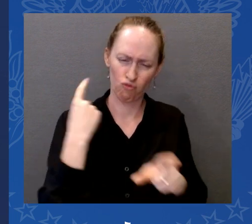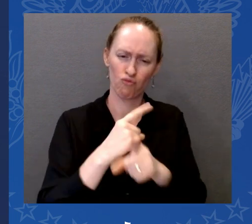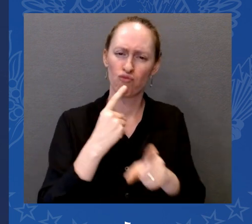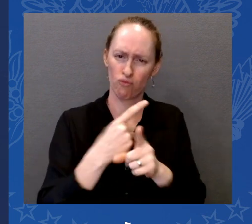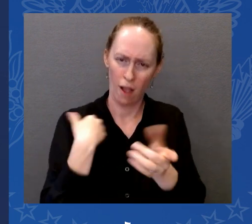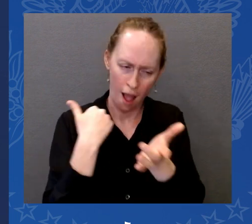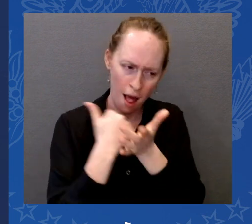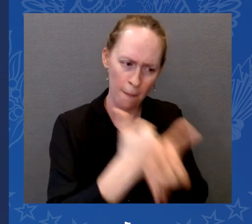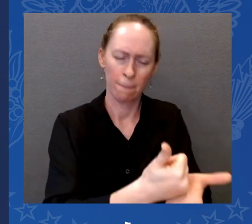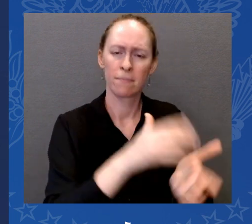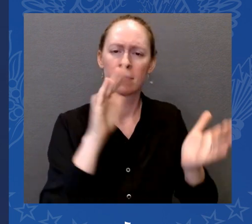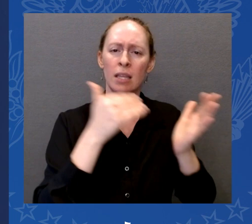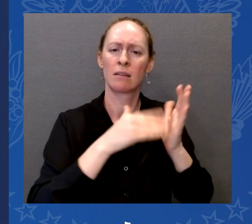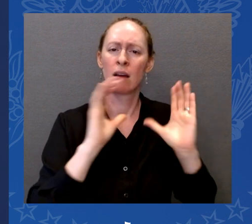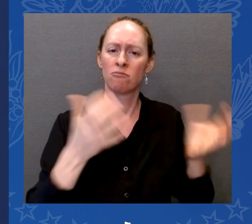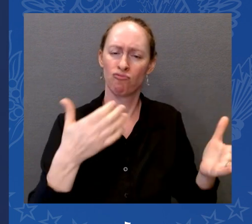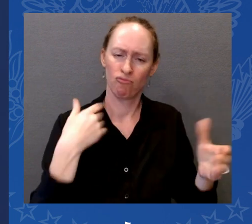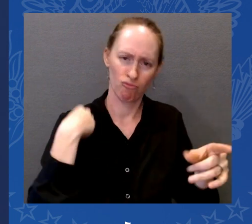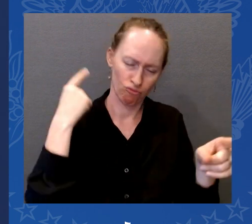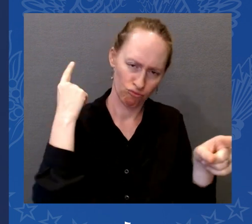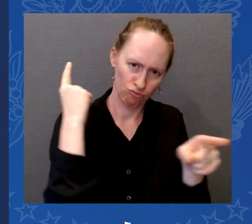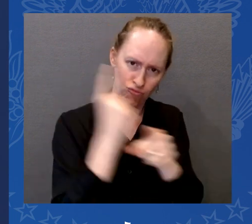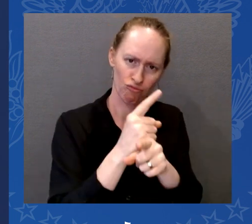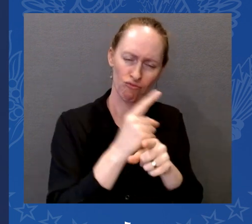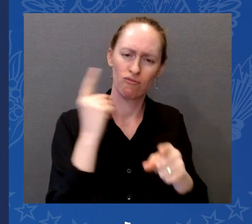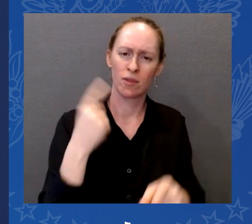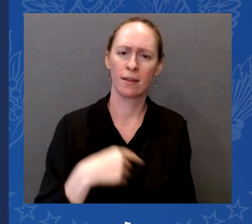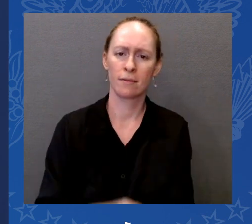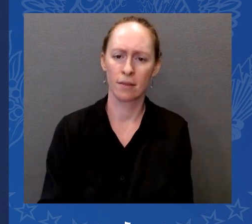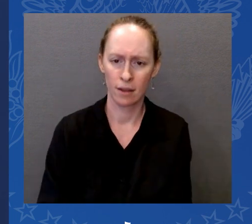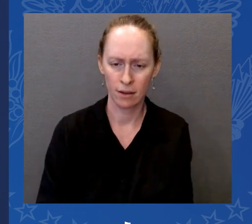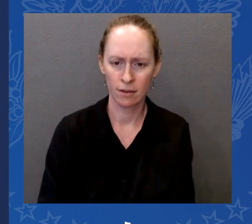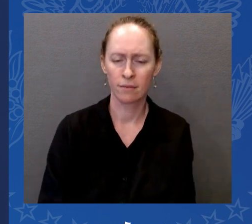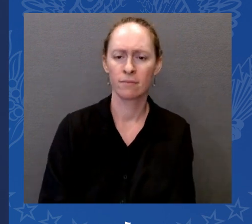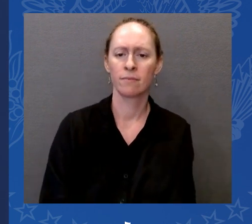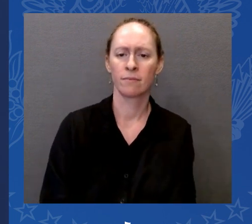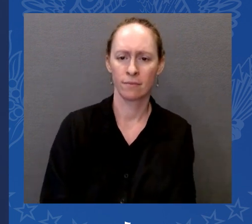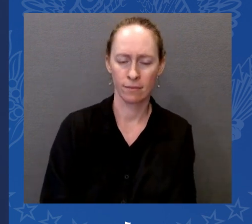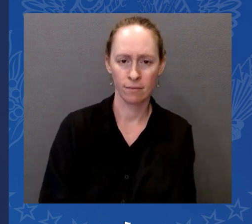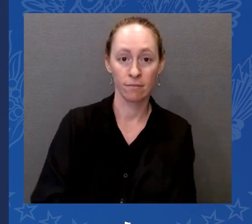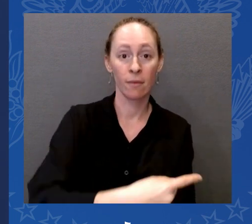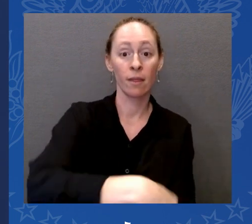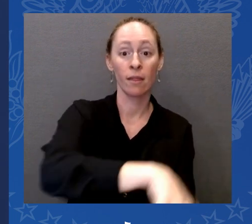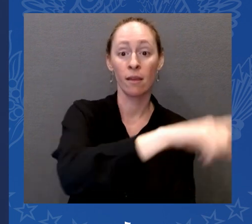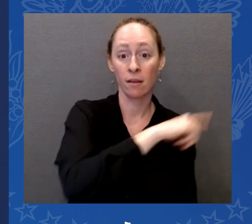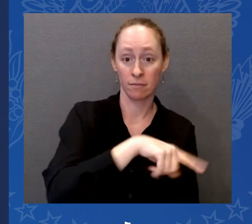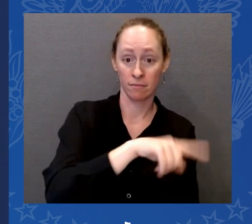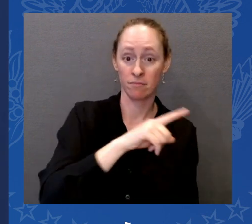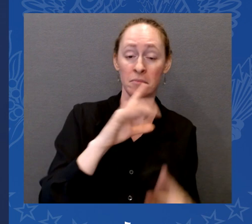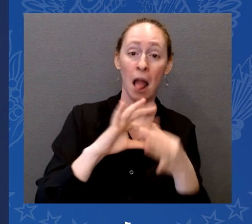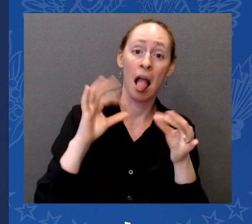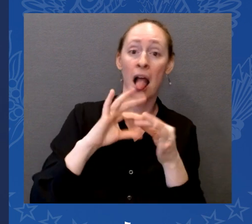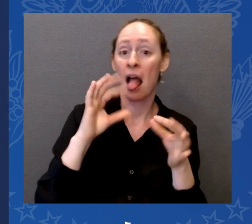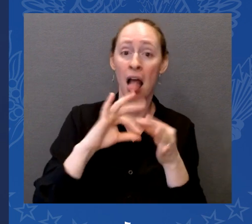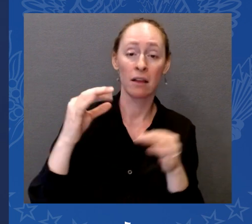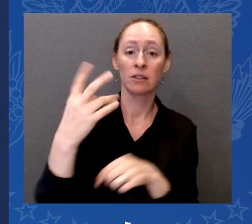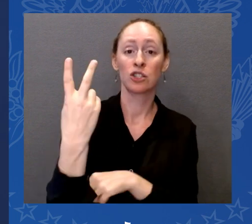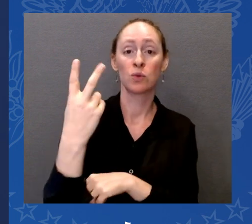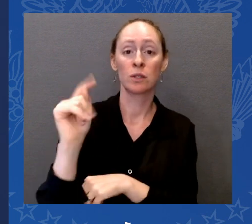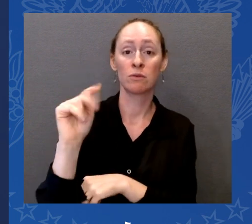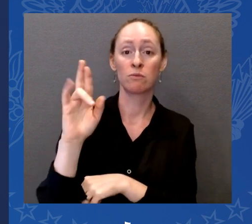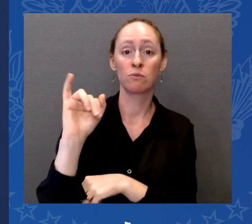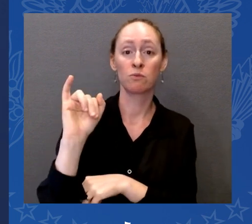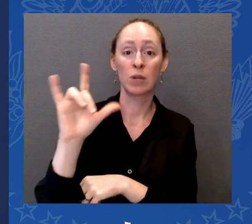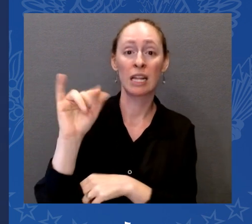not to those same folks who voted for a $2 trillion tax cut before I got in office to give away